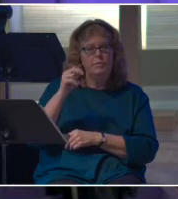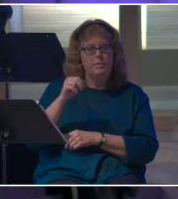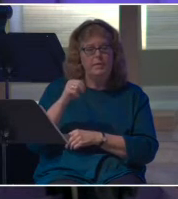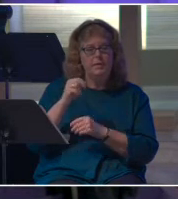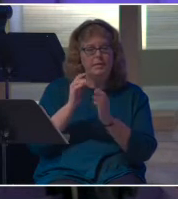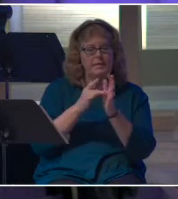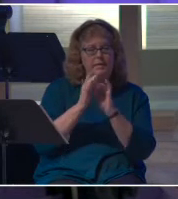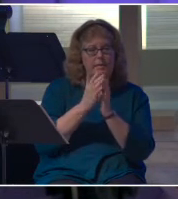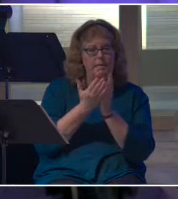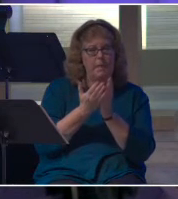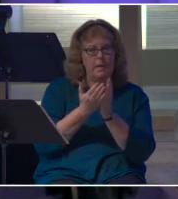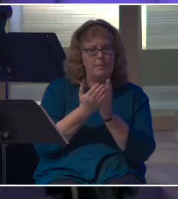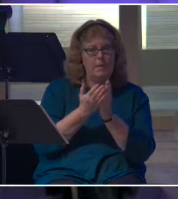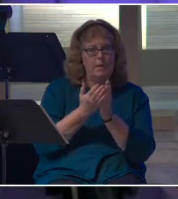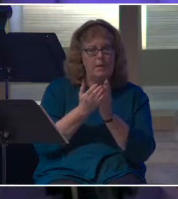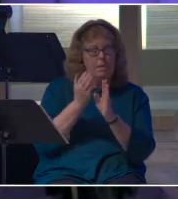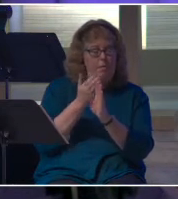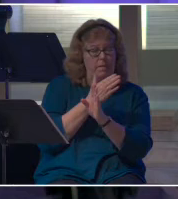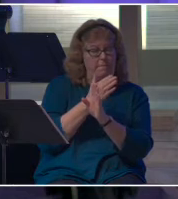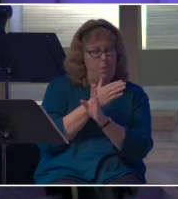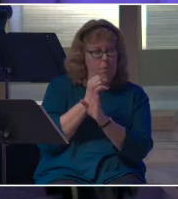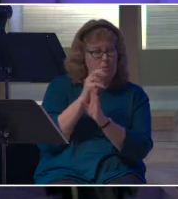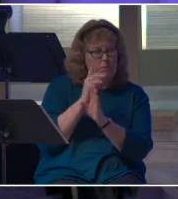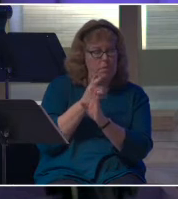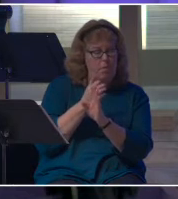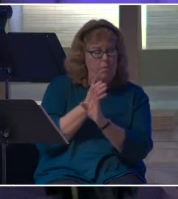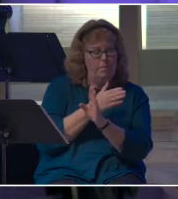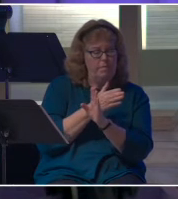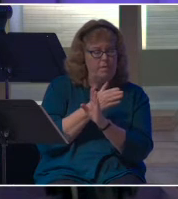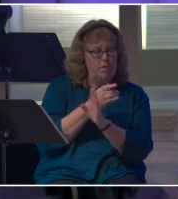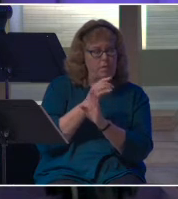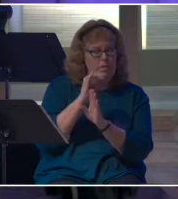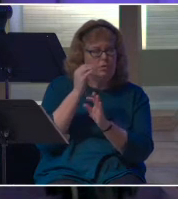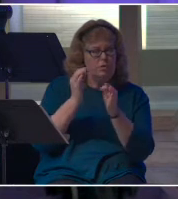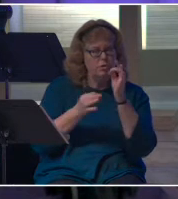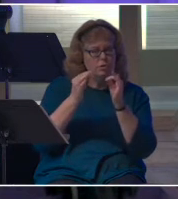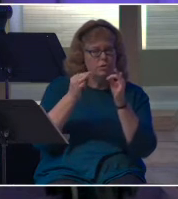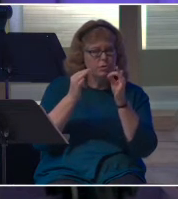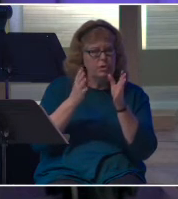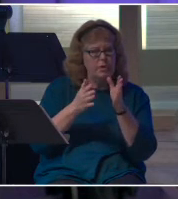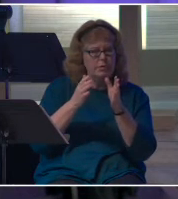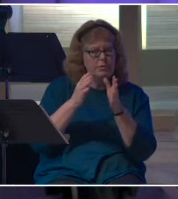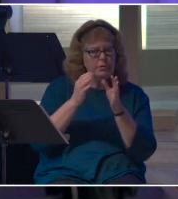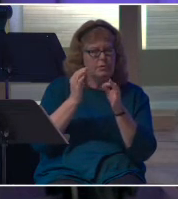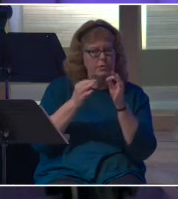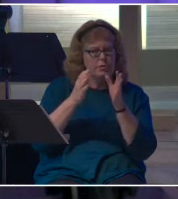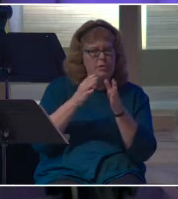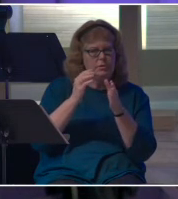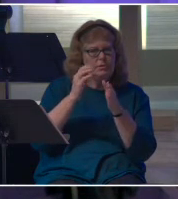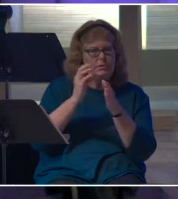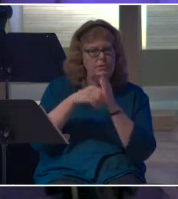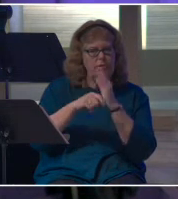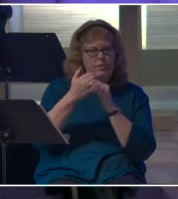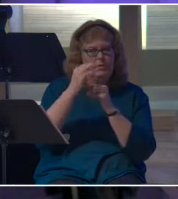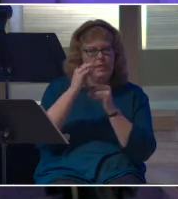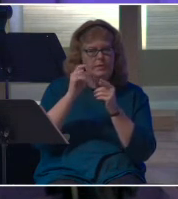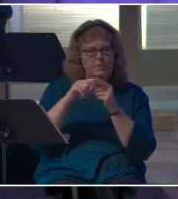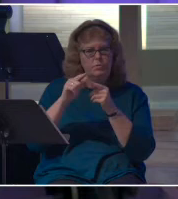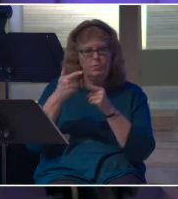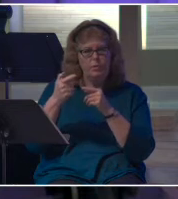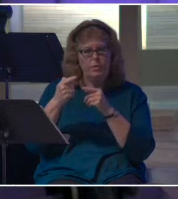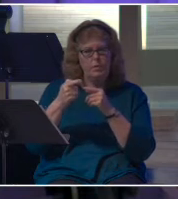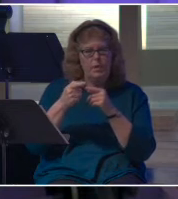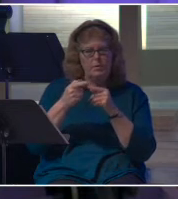the Bible prior to this is in Judges 19 through 21. And if